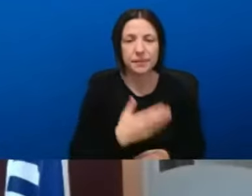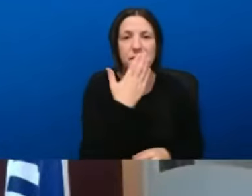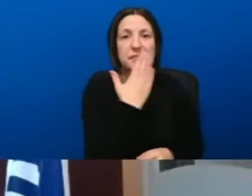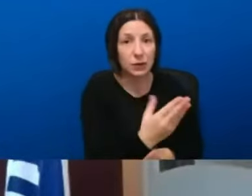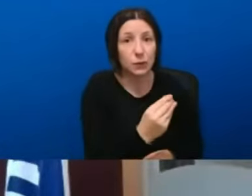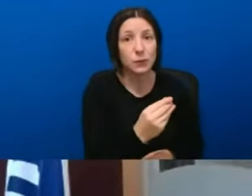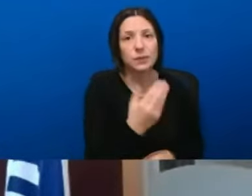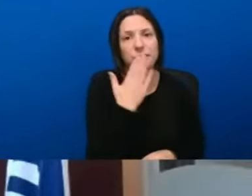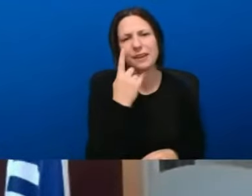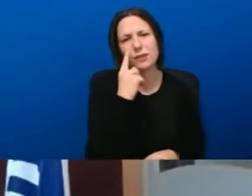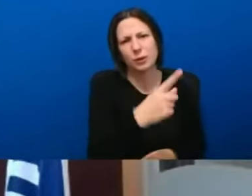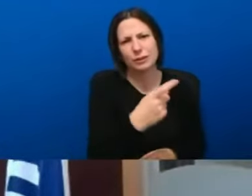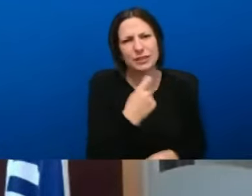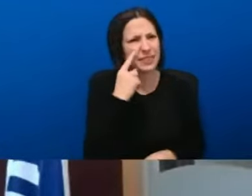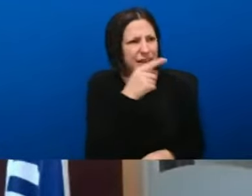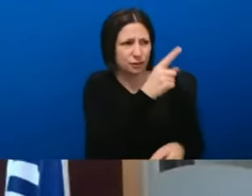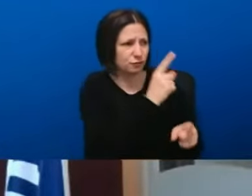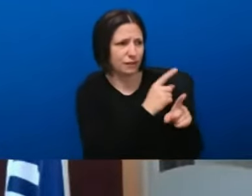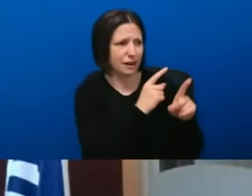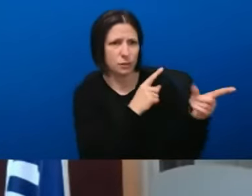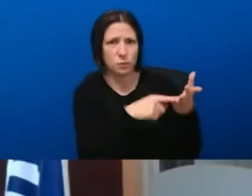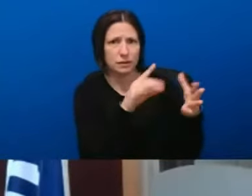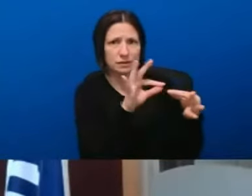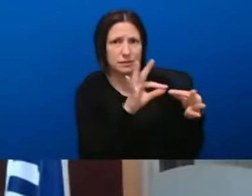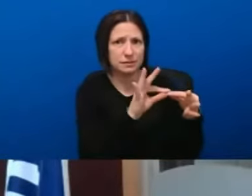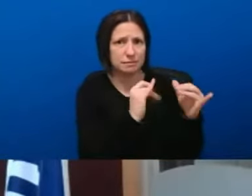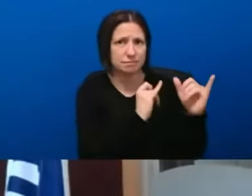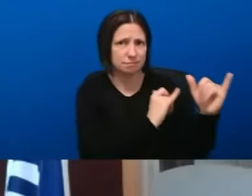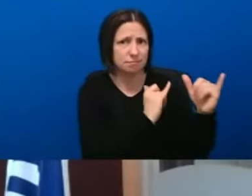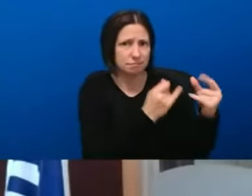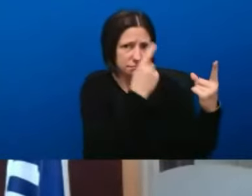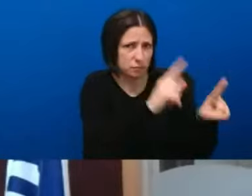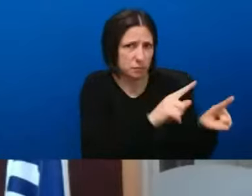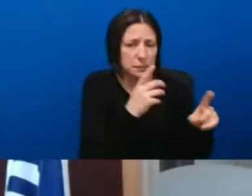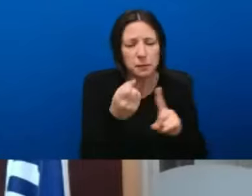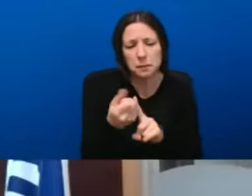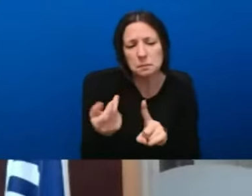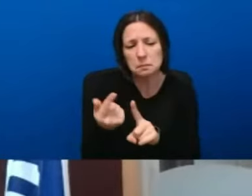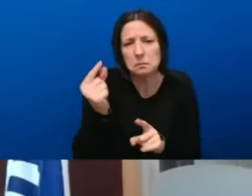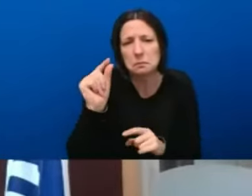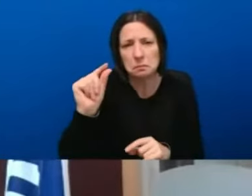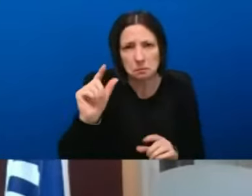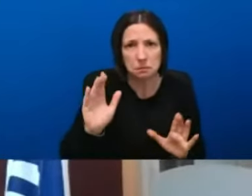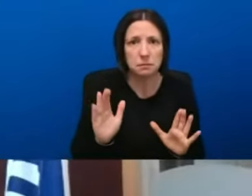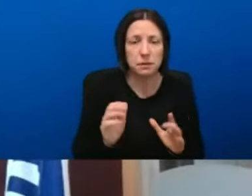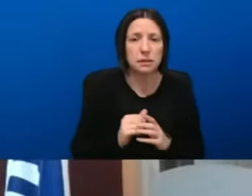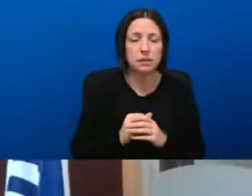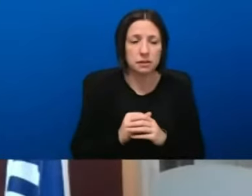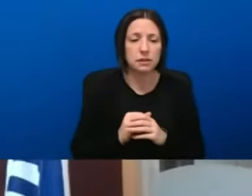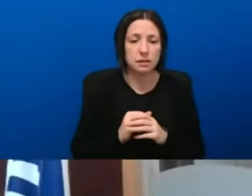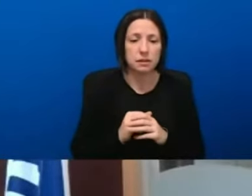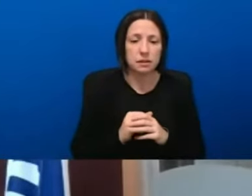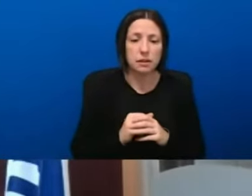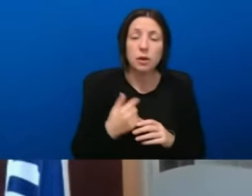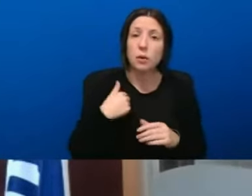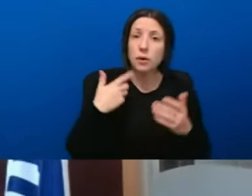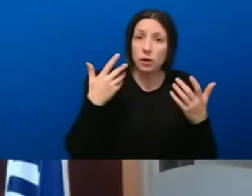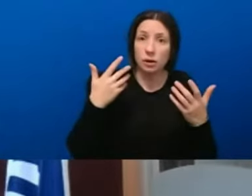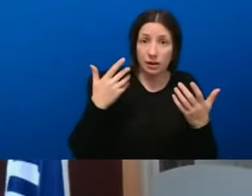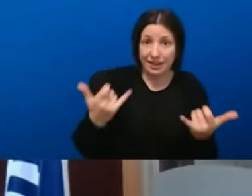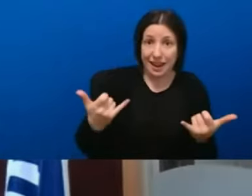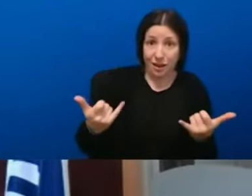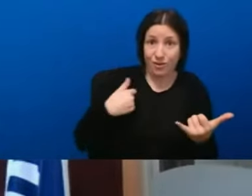Thank you, Minister, and thank you for the question. I think, Minister, you've covered it quite well. I'll dive a little bit deeper into a couple pieces that